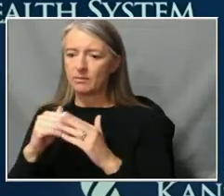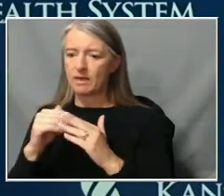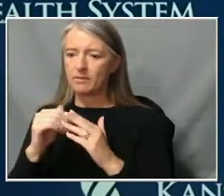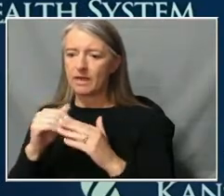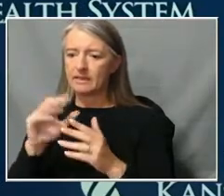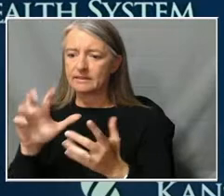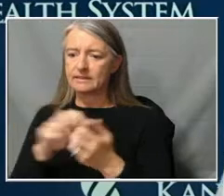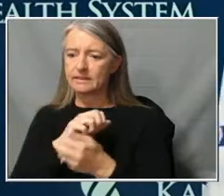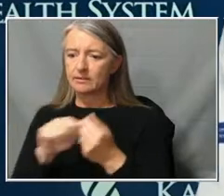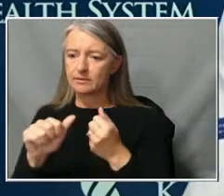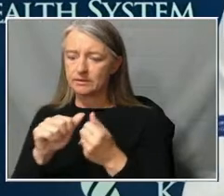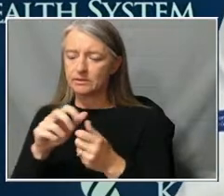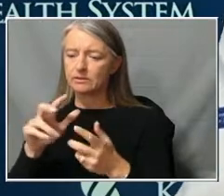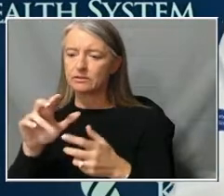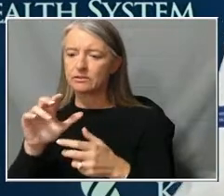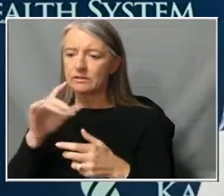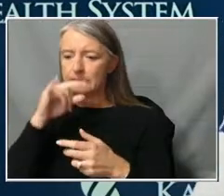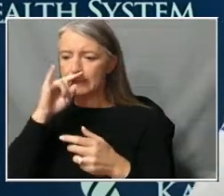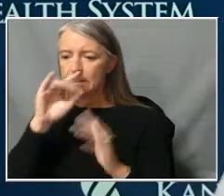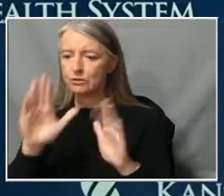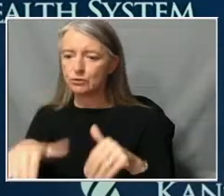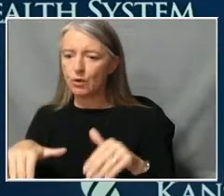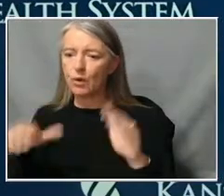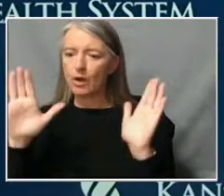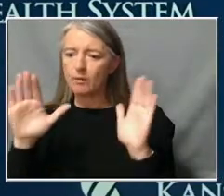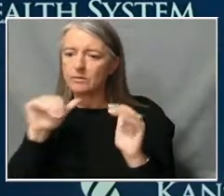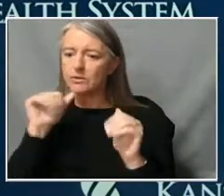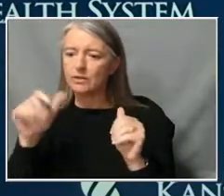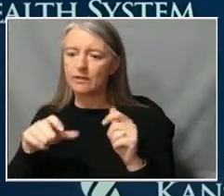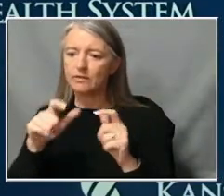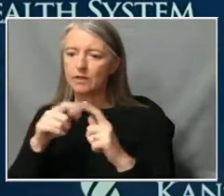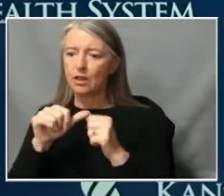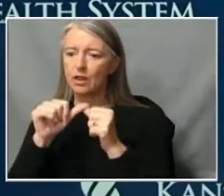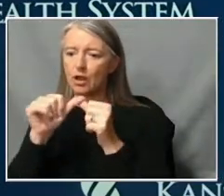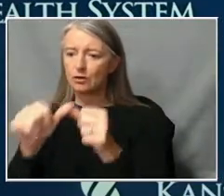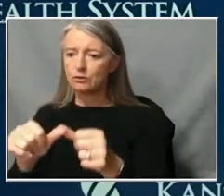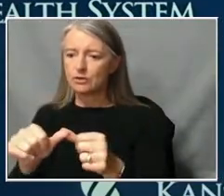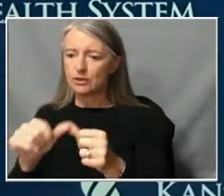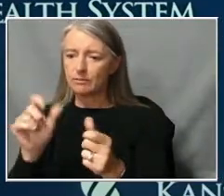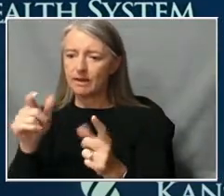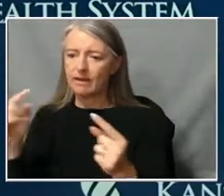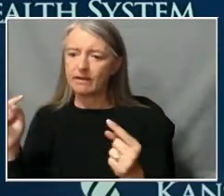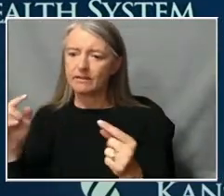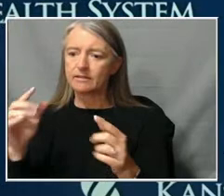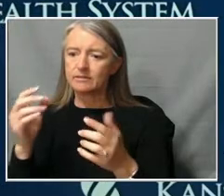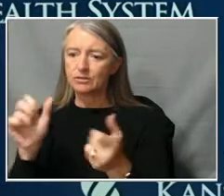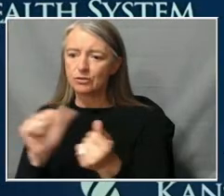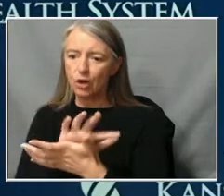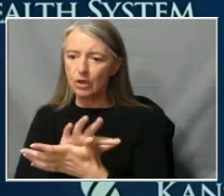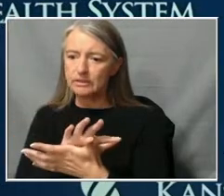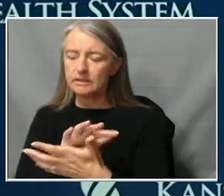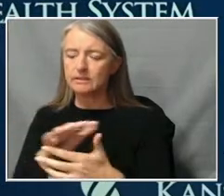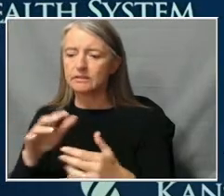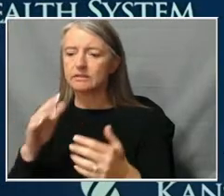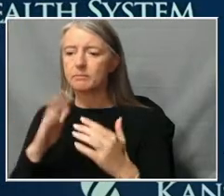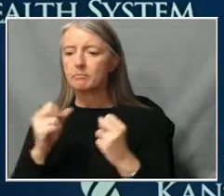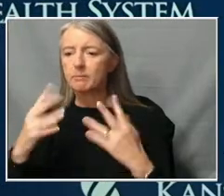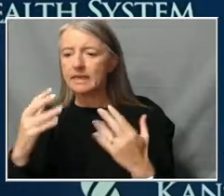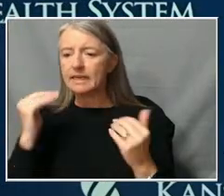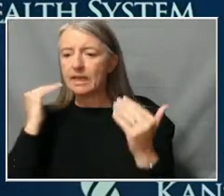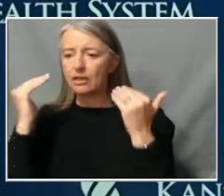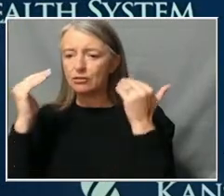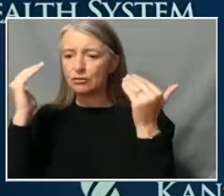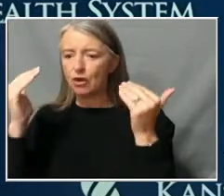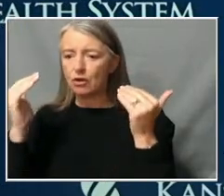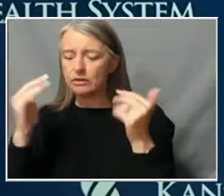damage to those organs, so as the kids grow up, they don't have sort of these long-term late effects. But we've treated many adults and many children in our first year